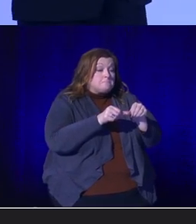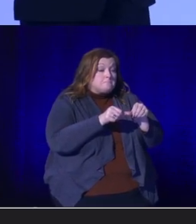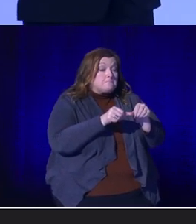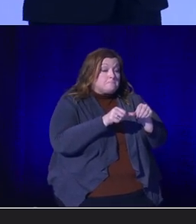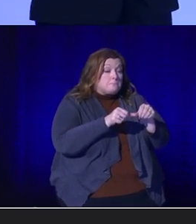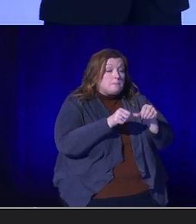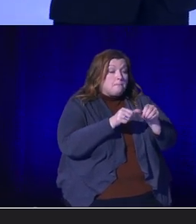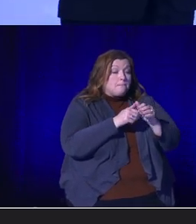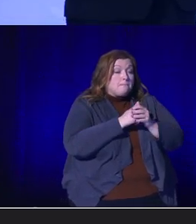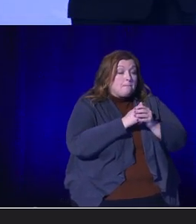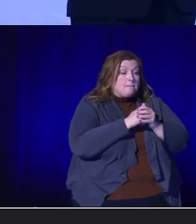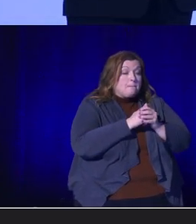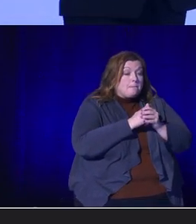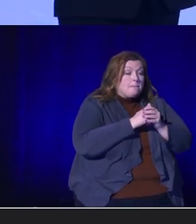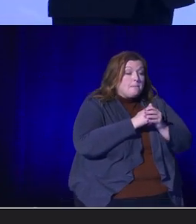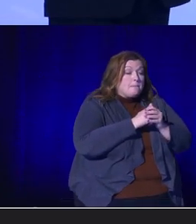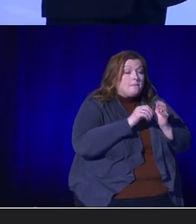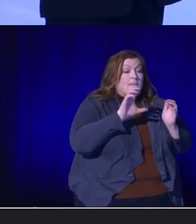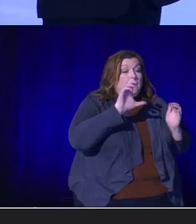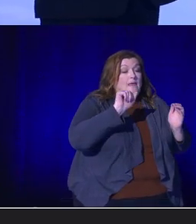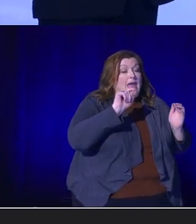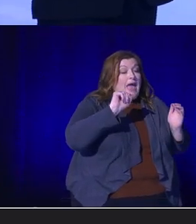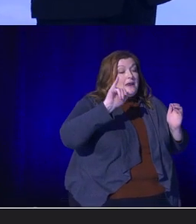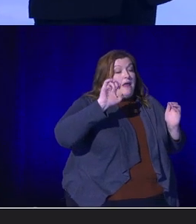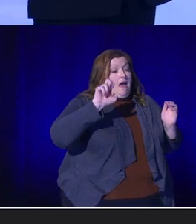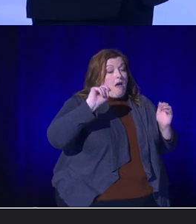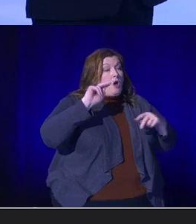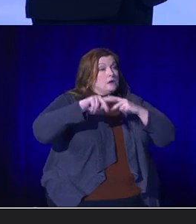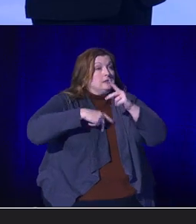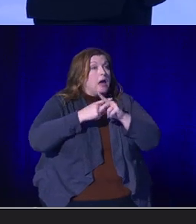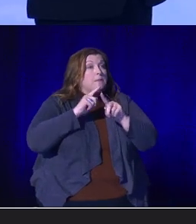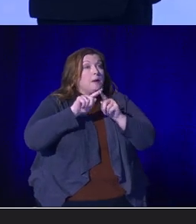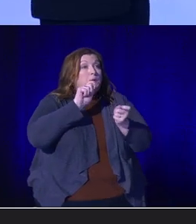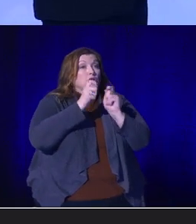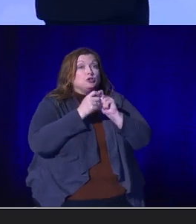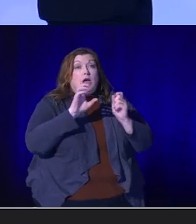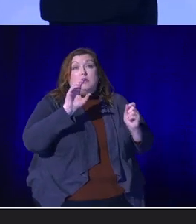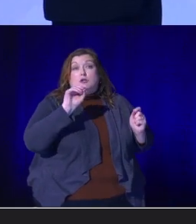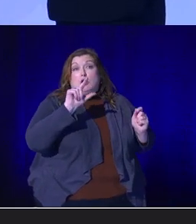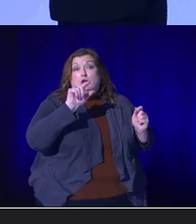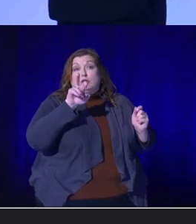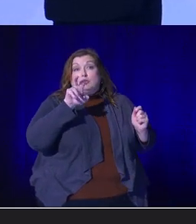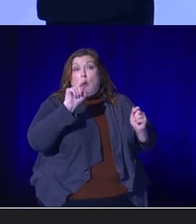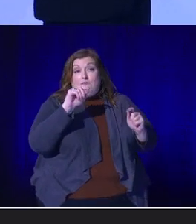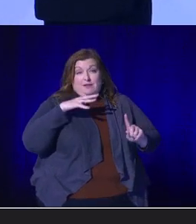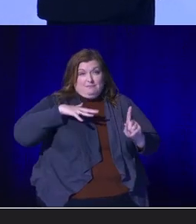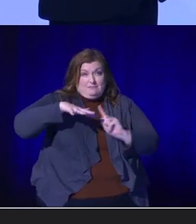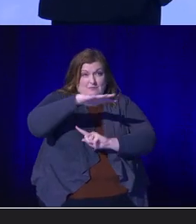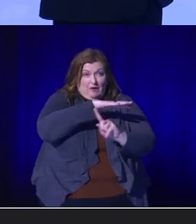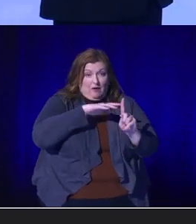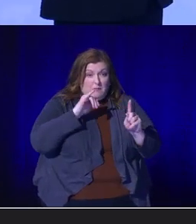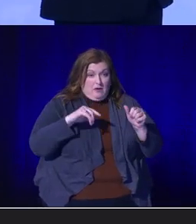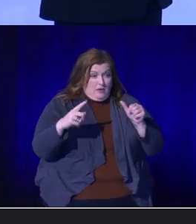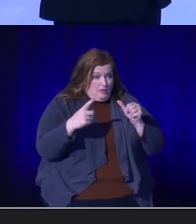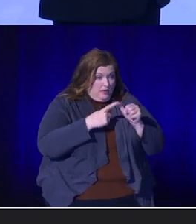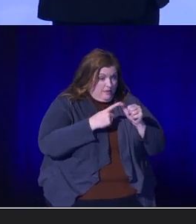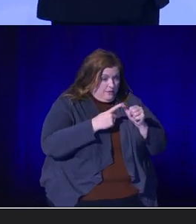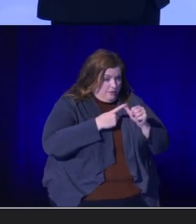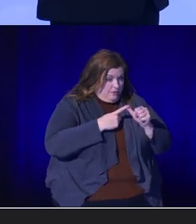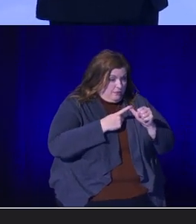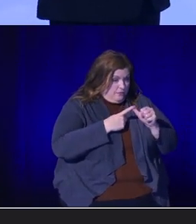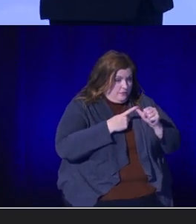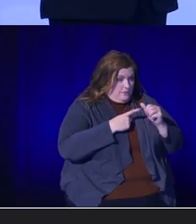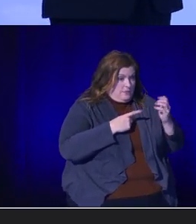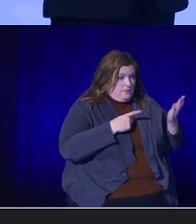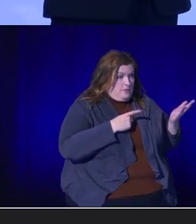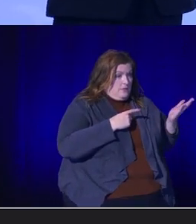cation type, but change the solvent environment. In that first one there, 1 molar LiTFSI and